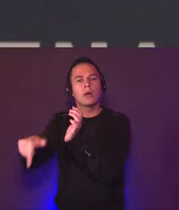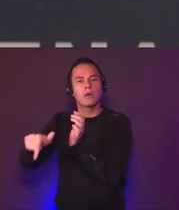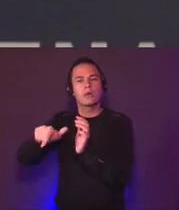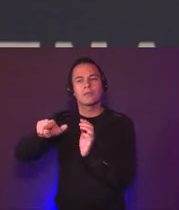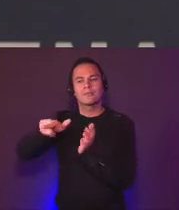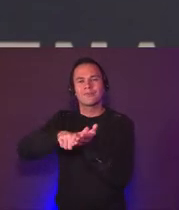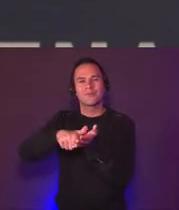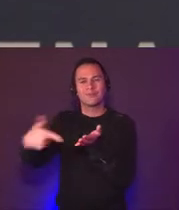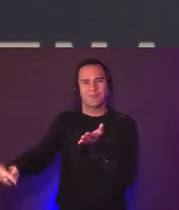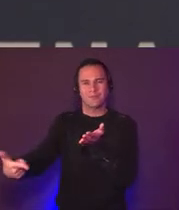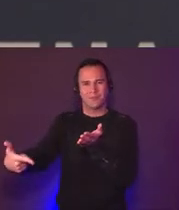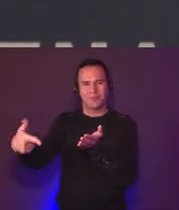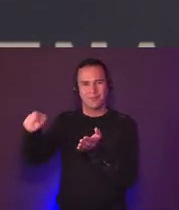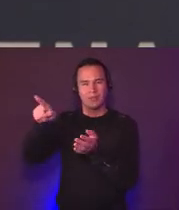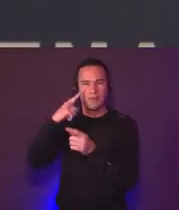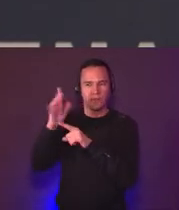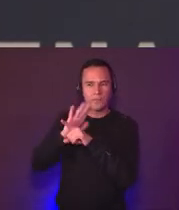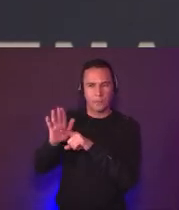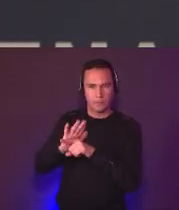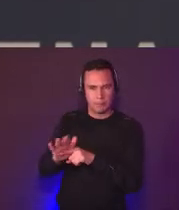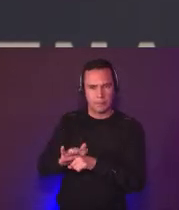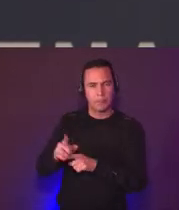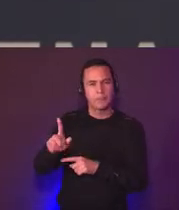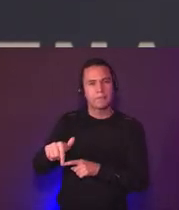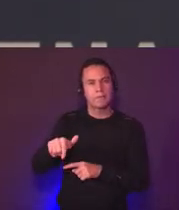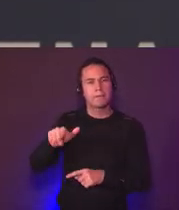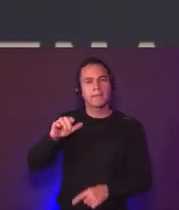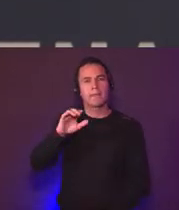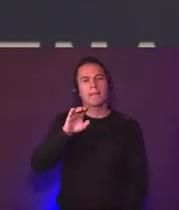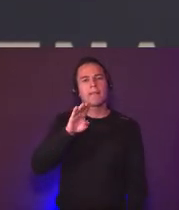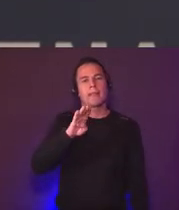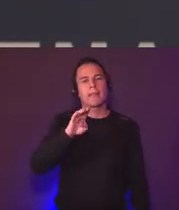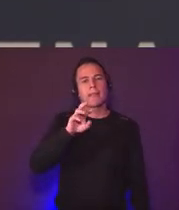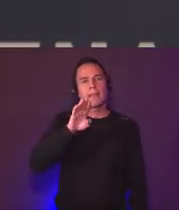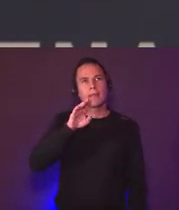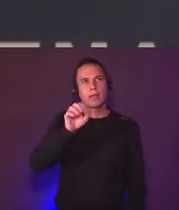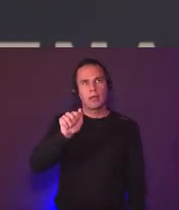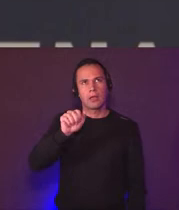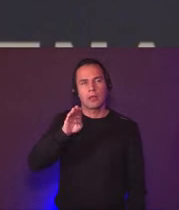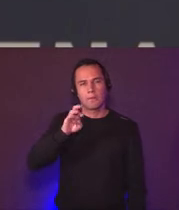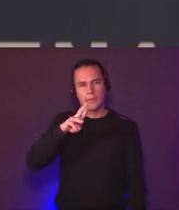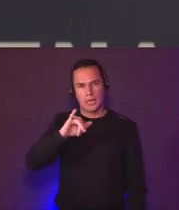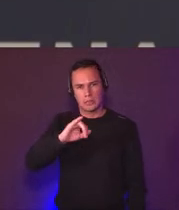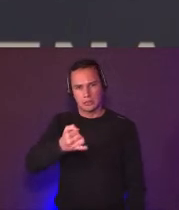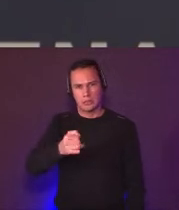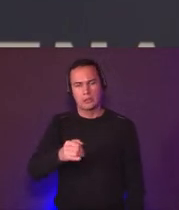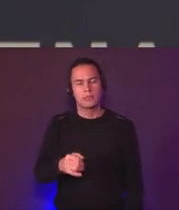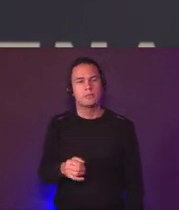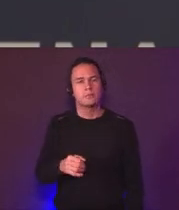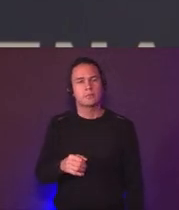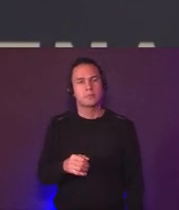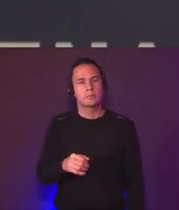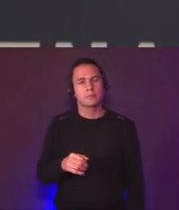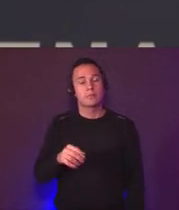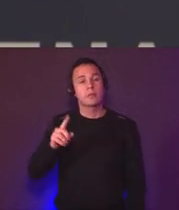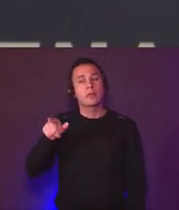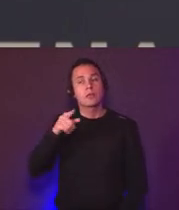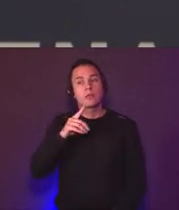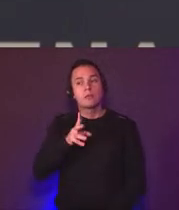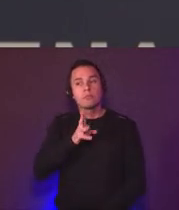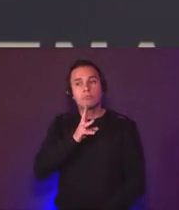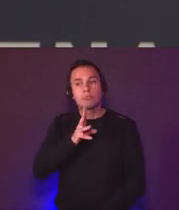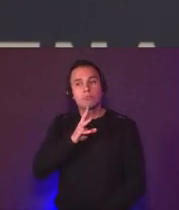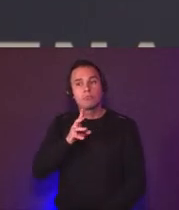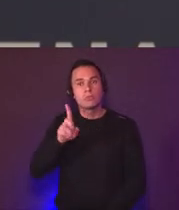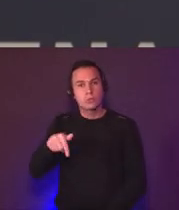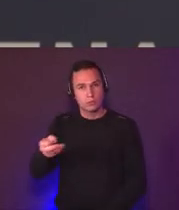Investigative Journalists, best known as Abraji. You all have been to their conferences. That's when I first met our next guest.